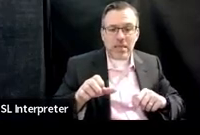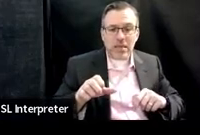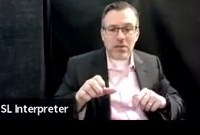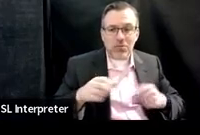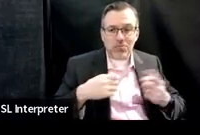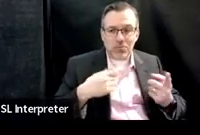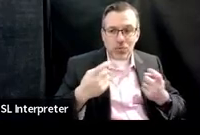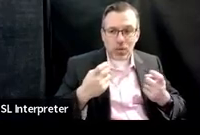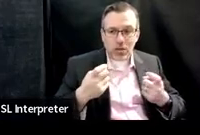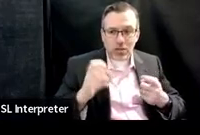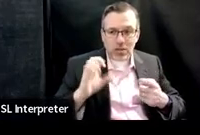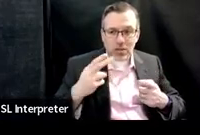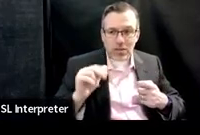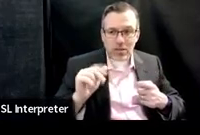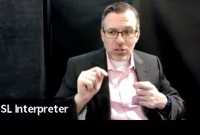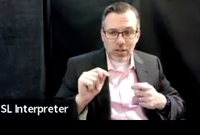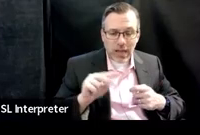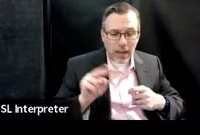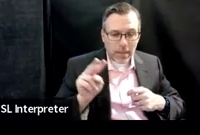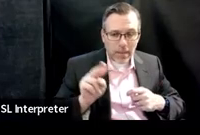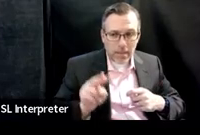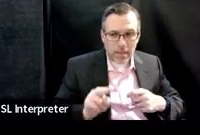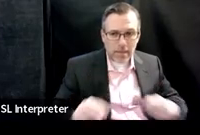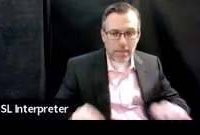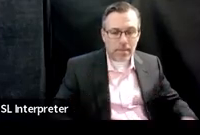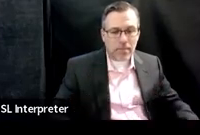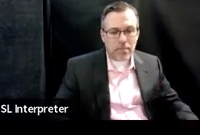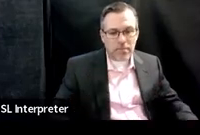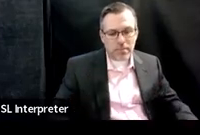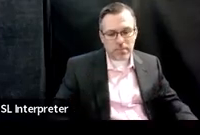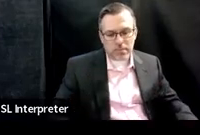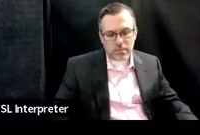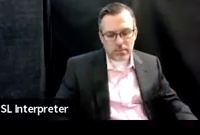anything in the chat box, if there are any questions